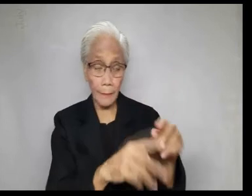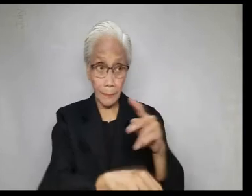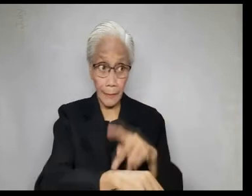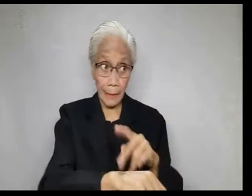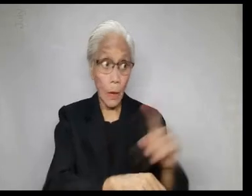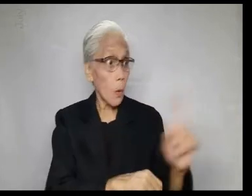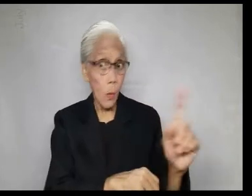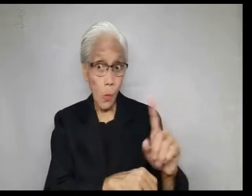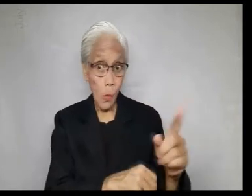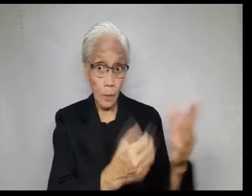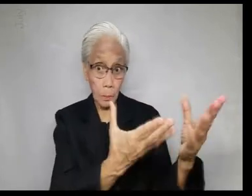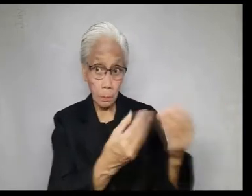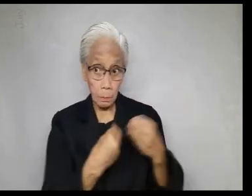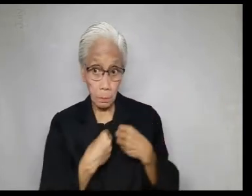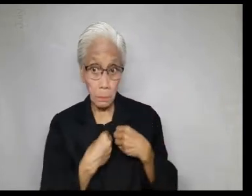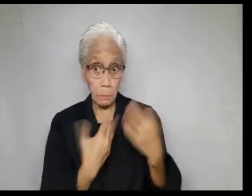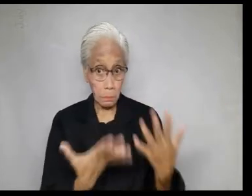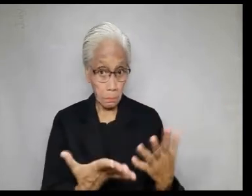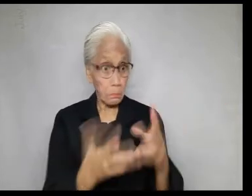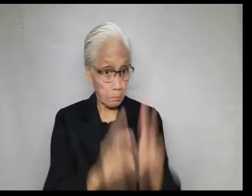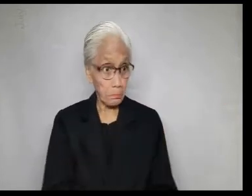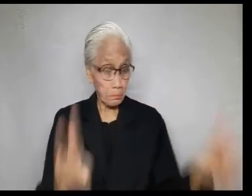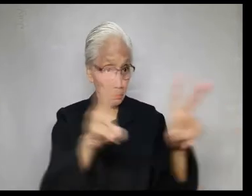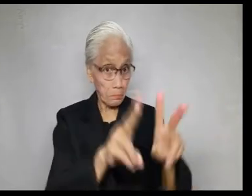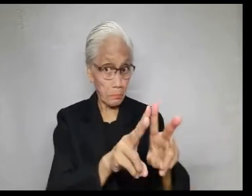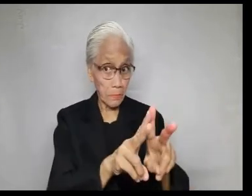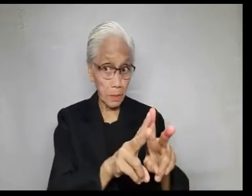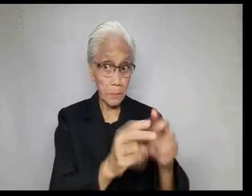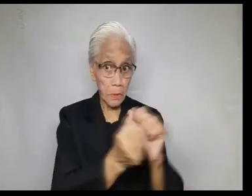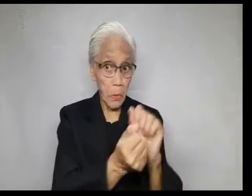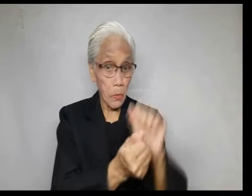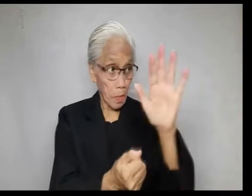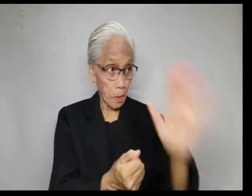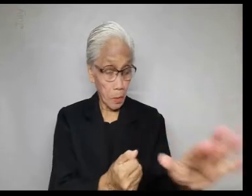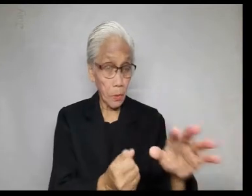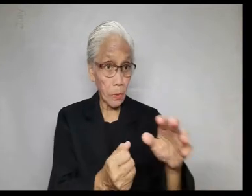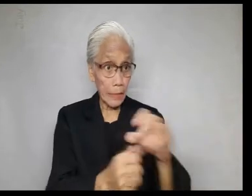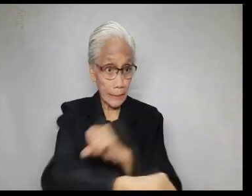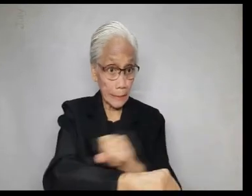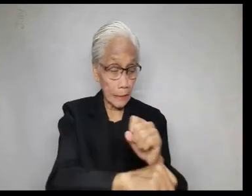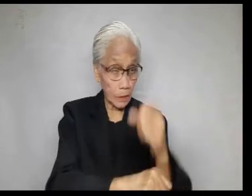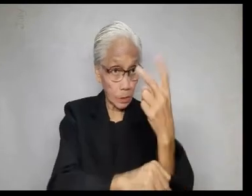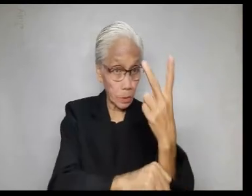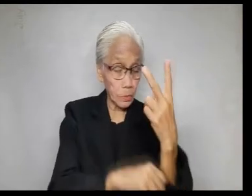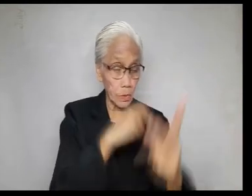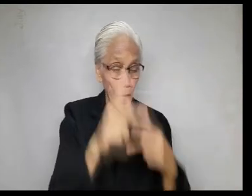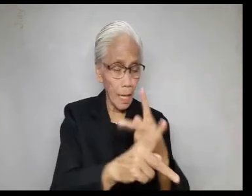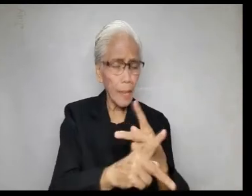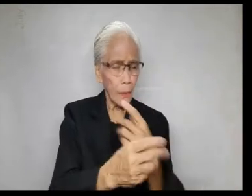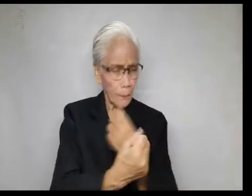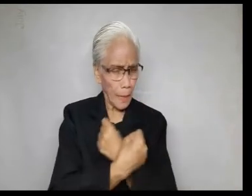Peter, "Okay, Simon, giving me what you've got, do you really value and esteem me with your stage